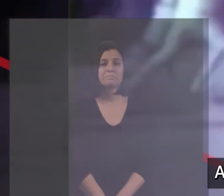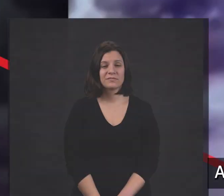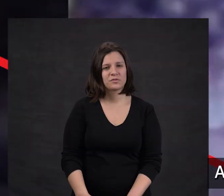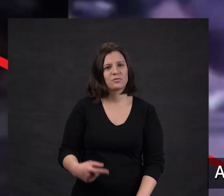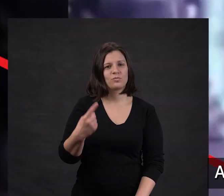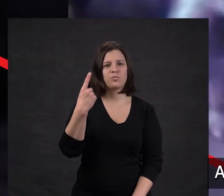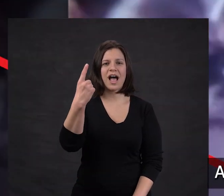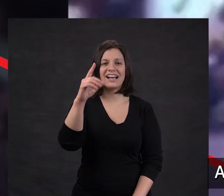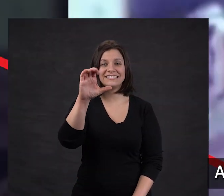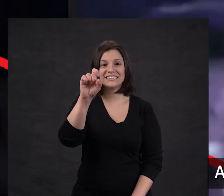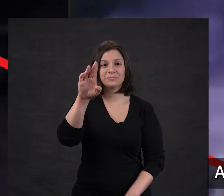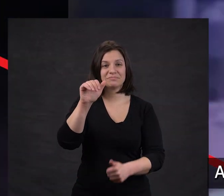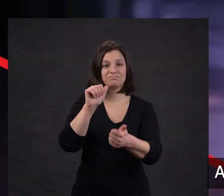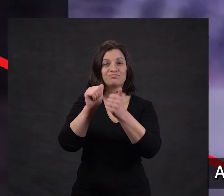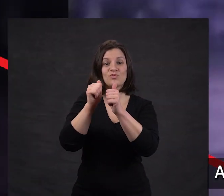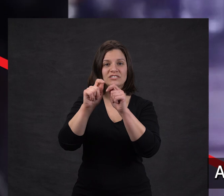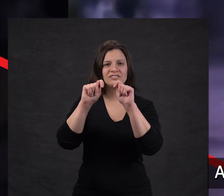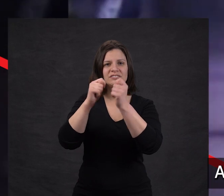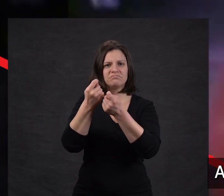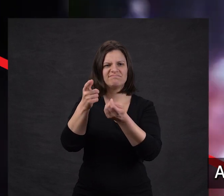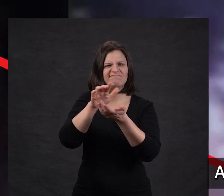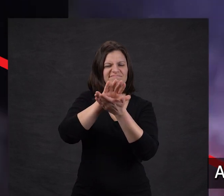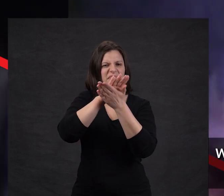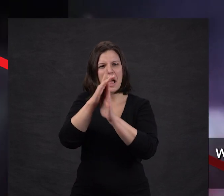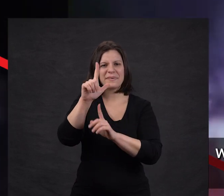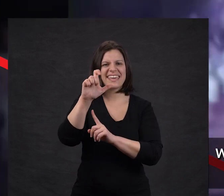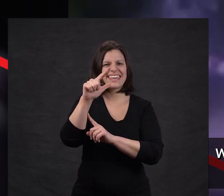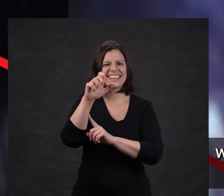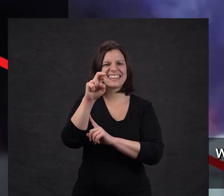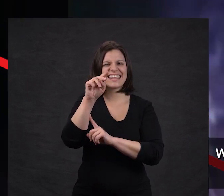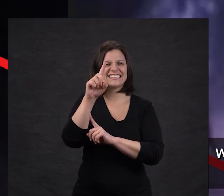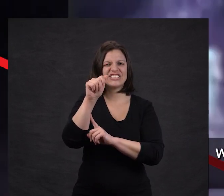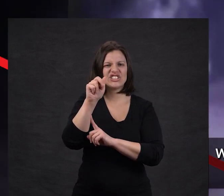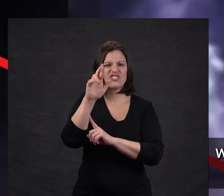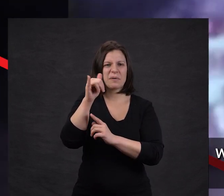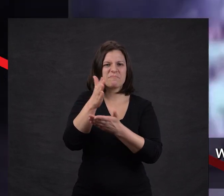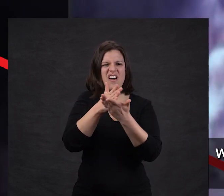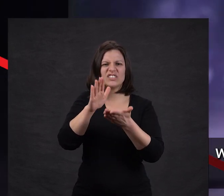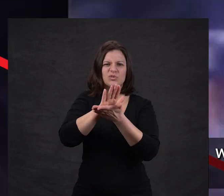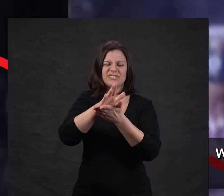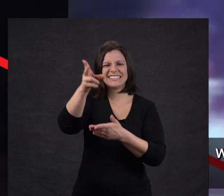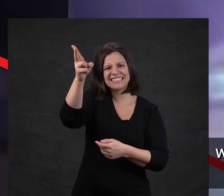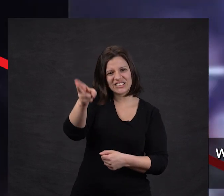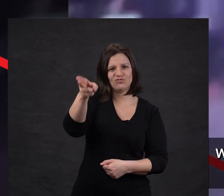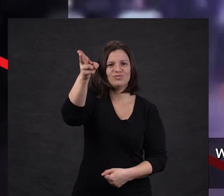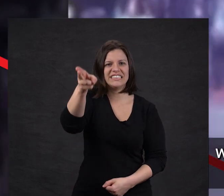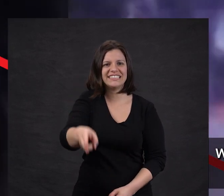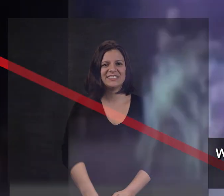championship. And one CSDB sports team would become a legendary part of school history.